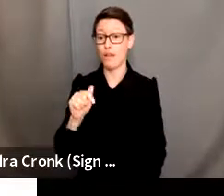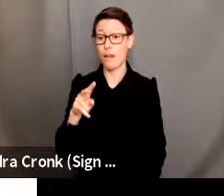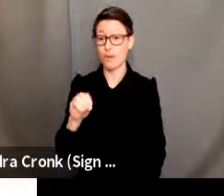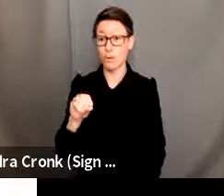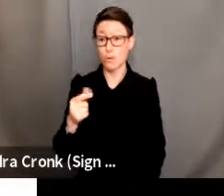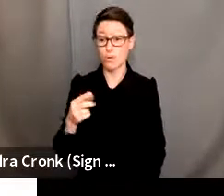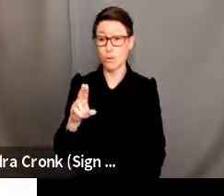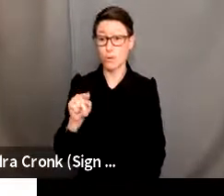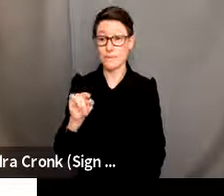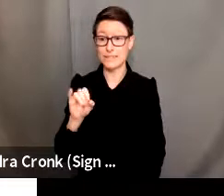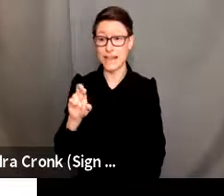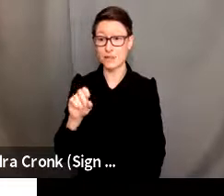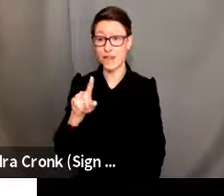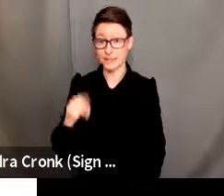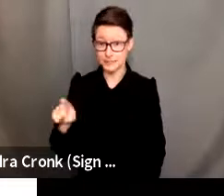Charities.